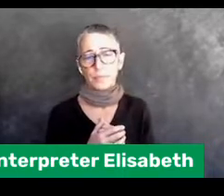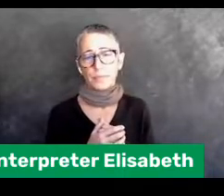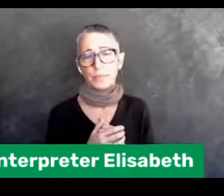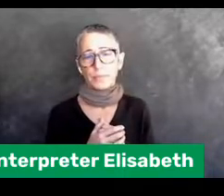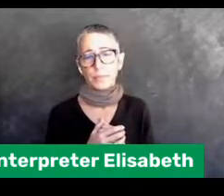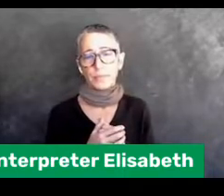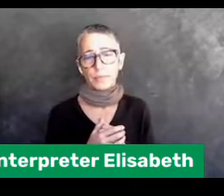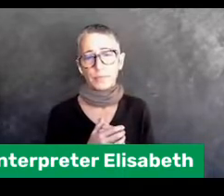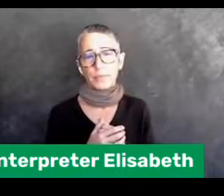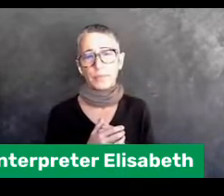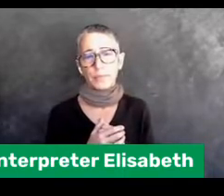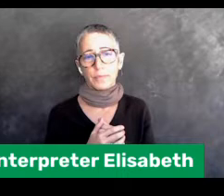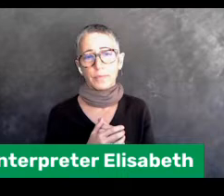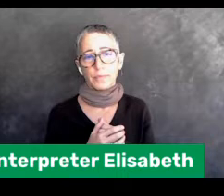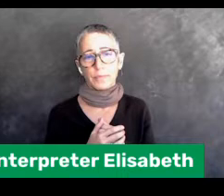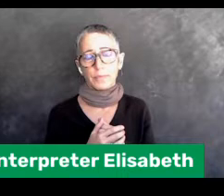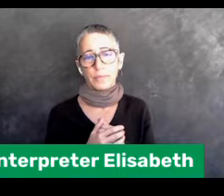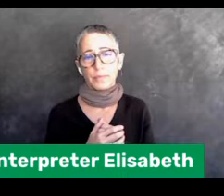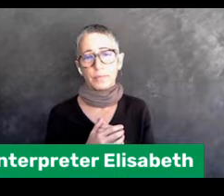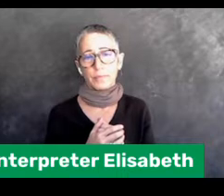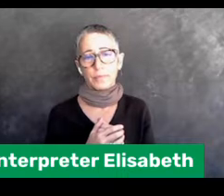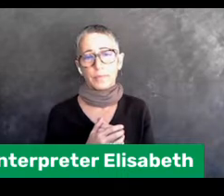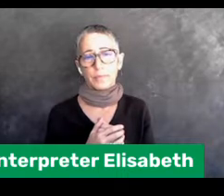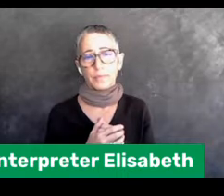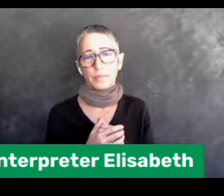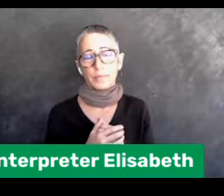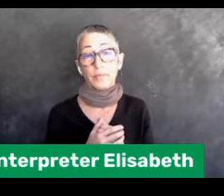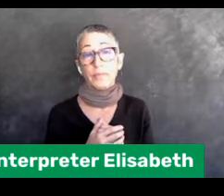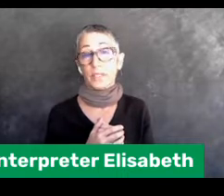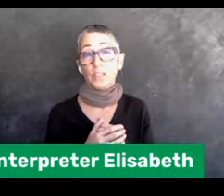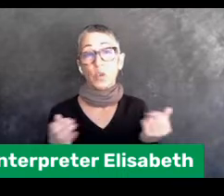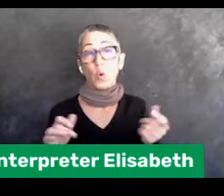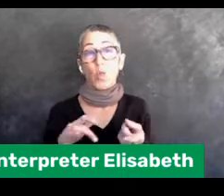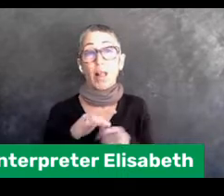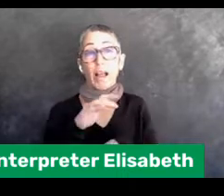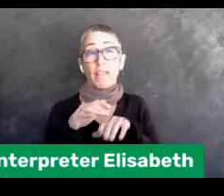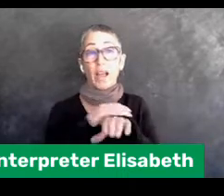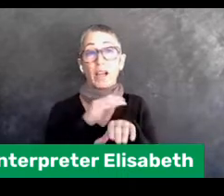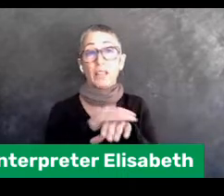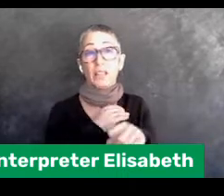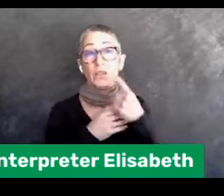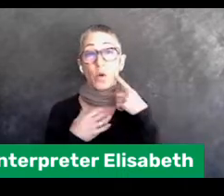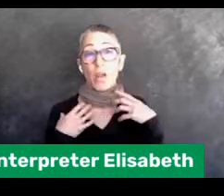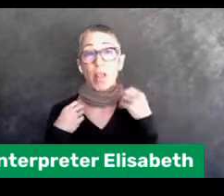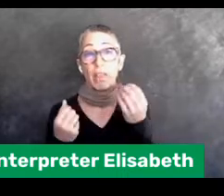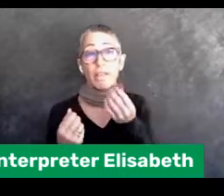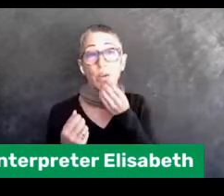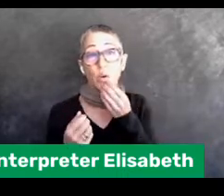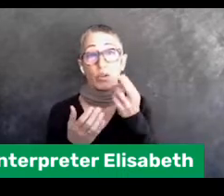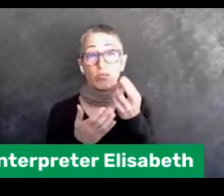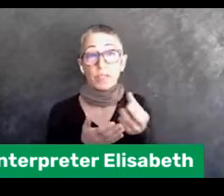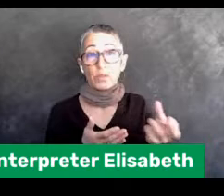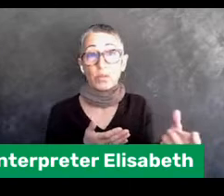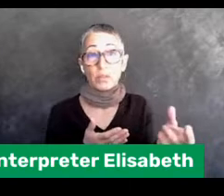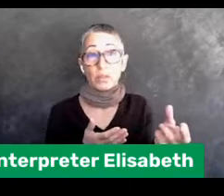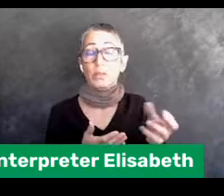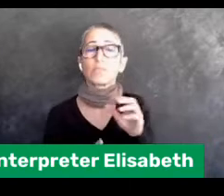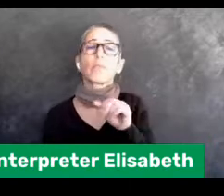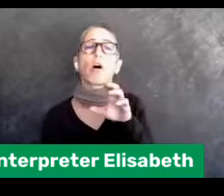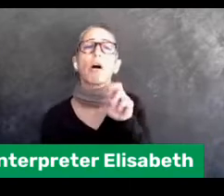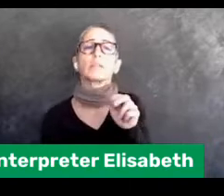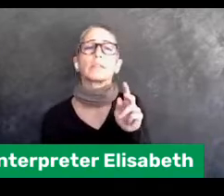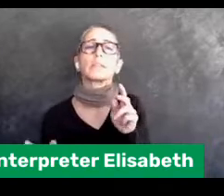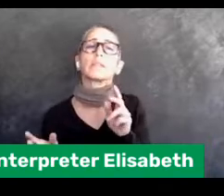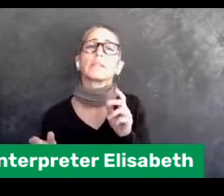With the continued rise of disproportionate access to healthy foods and resources, Austin residents are more likely